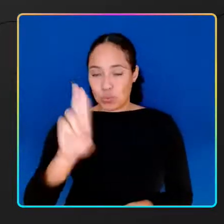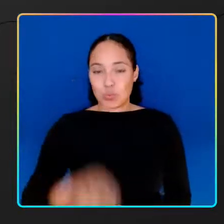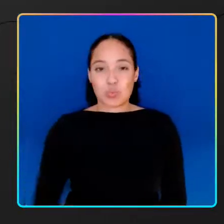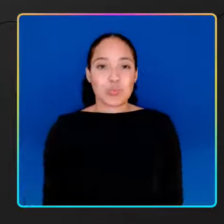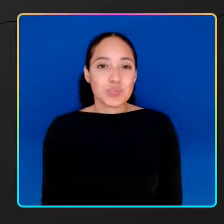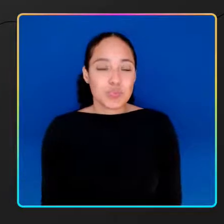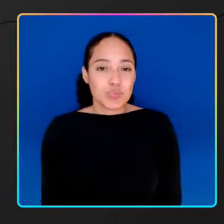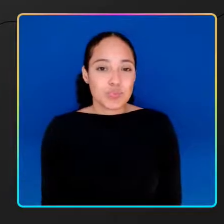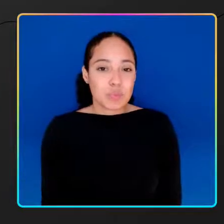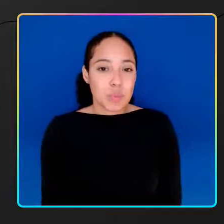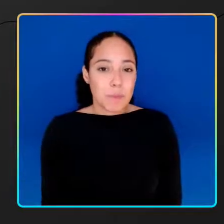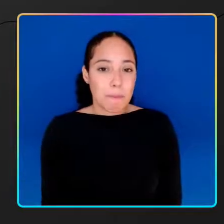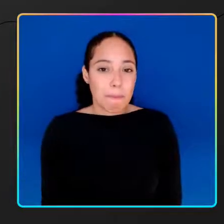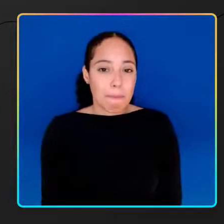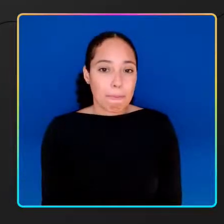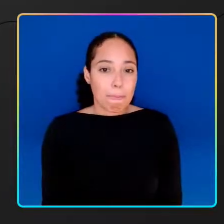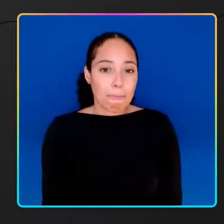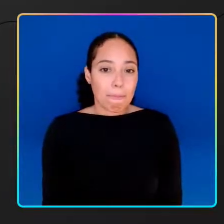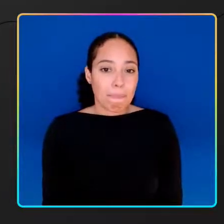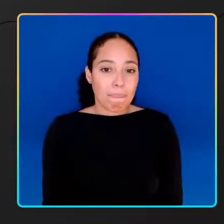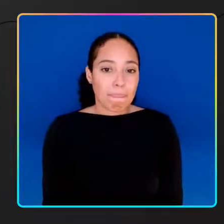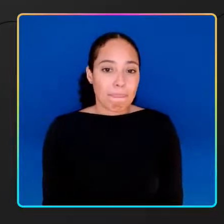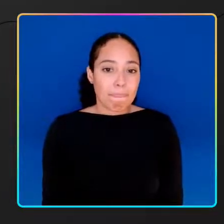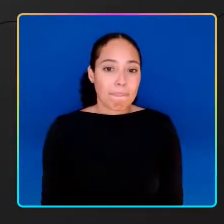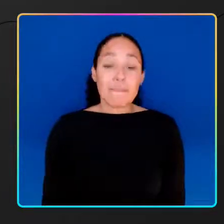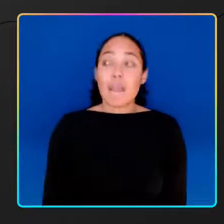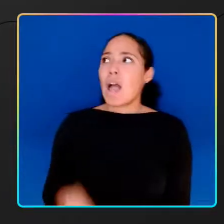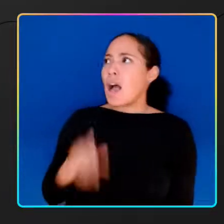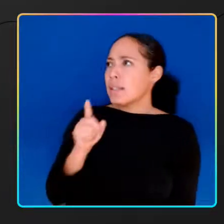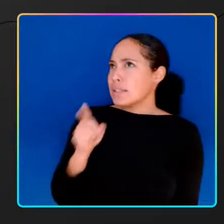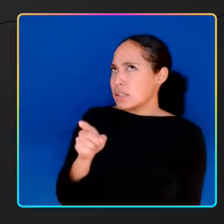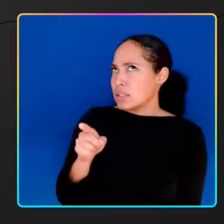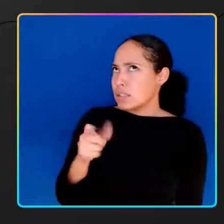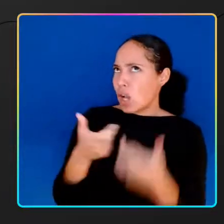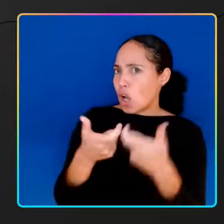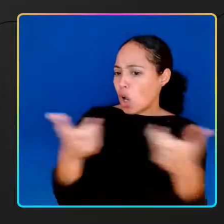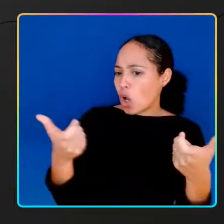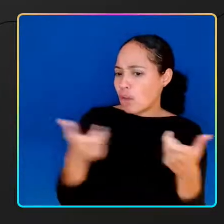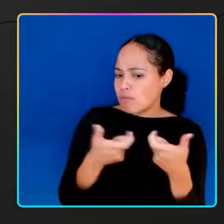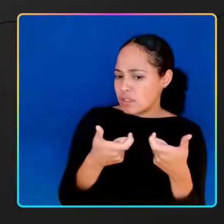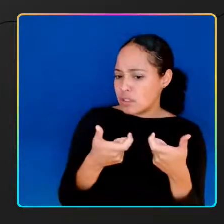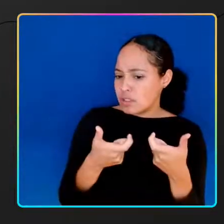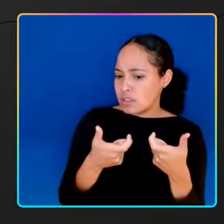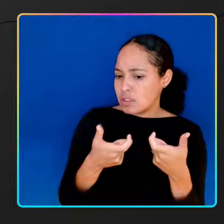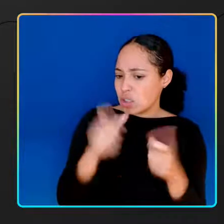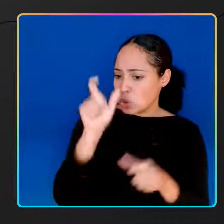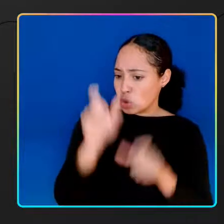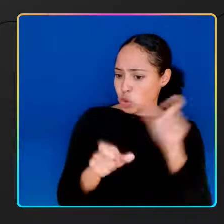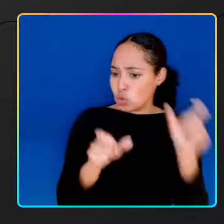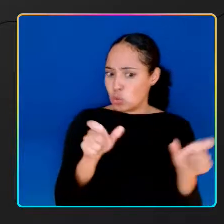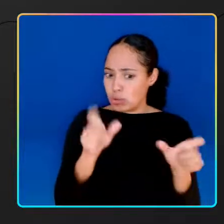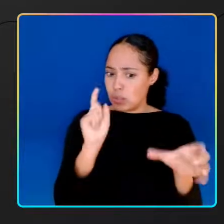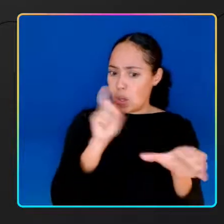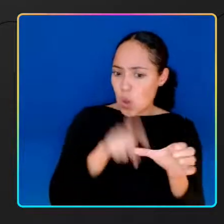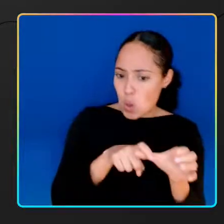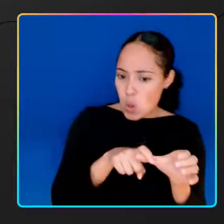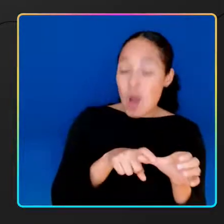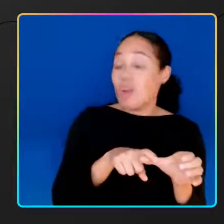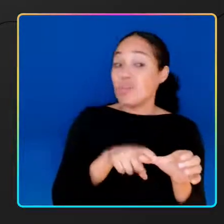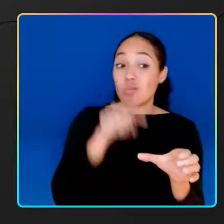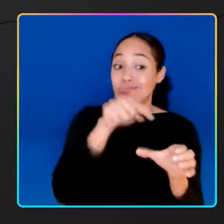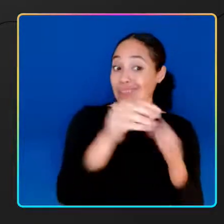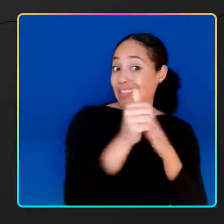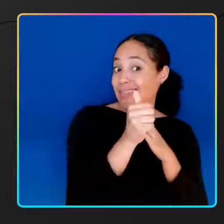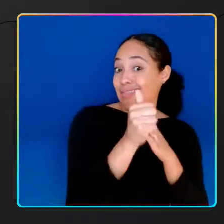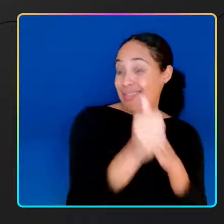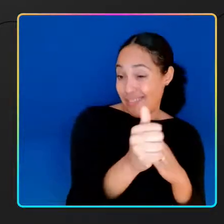aiconf.education. And that's not a conference for students, that's a conference by students for, right?